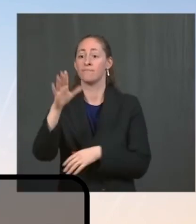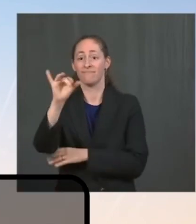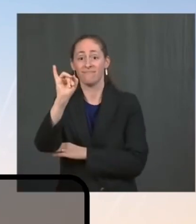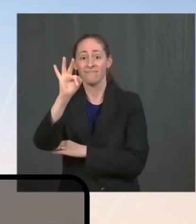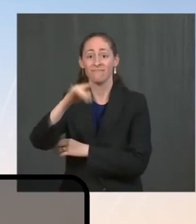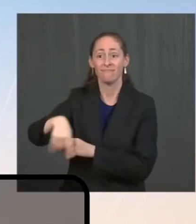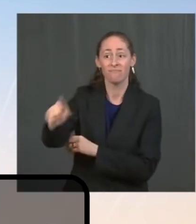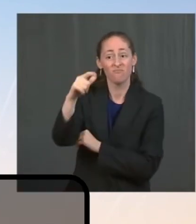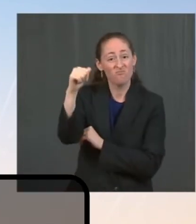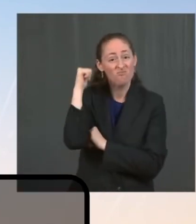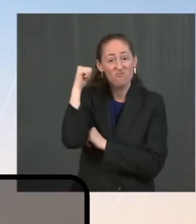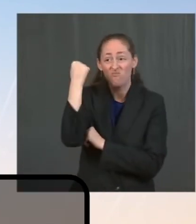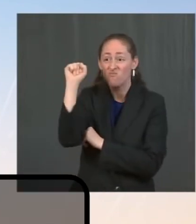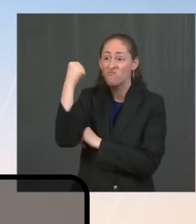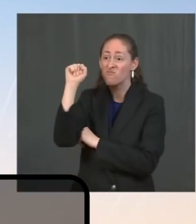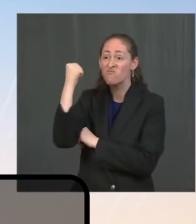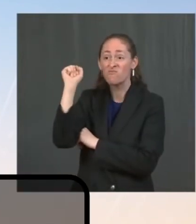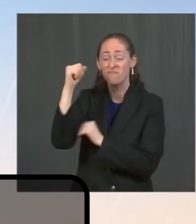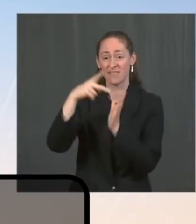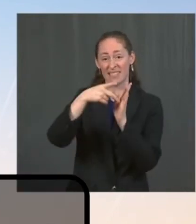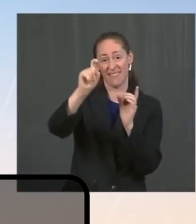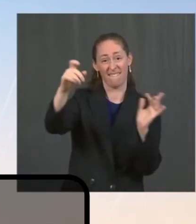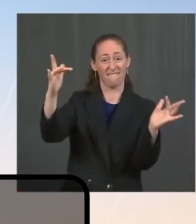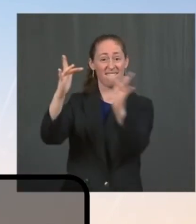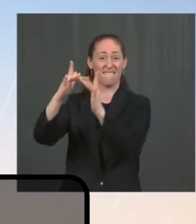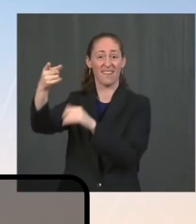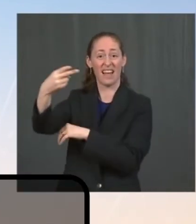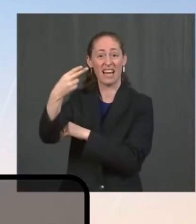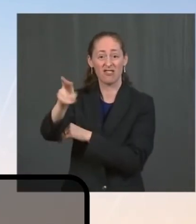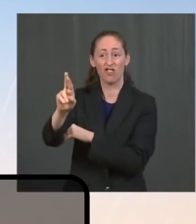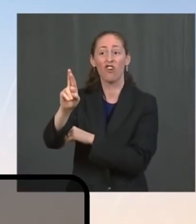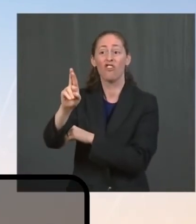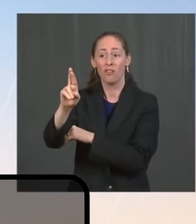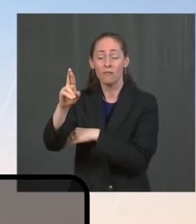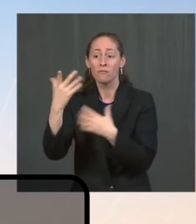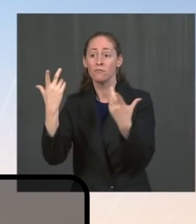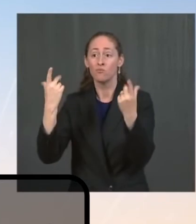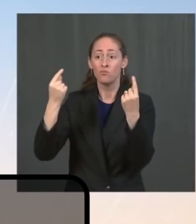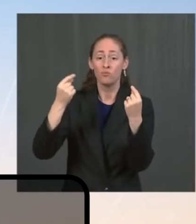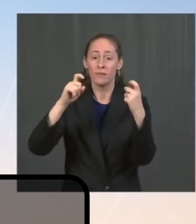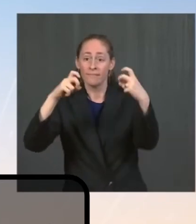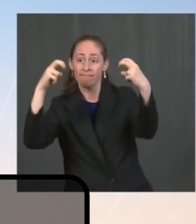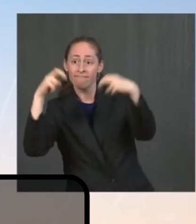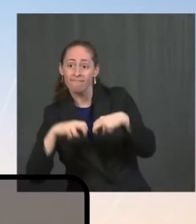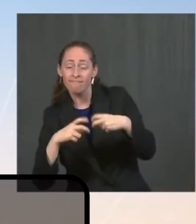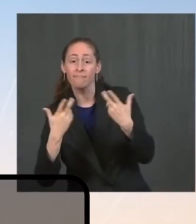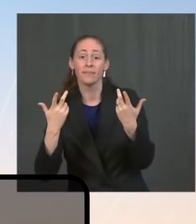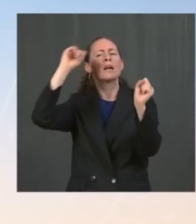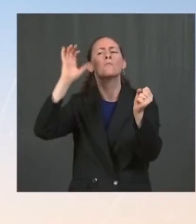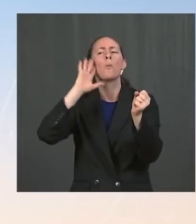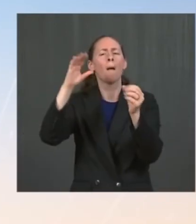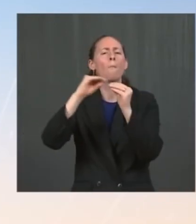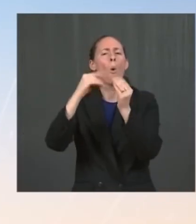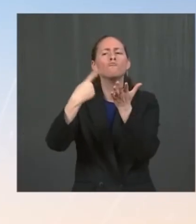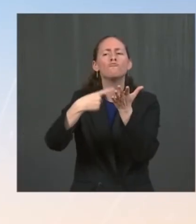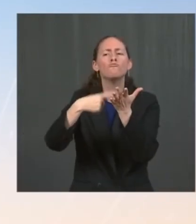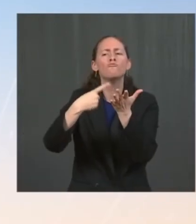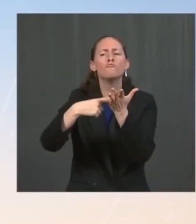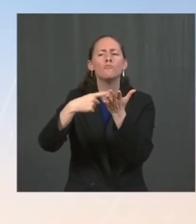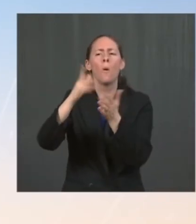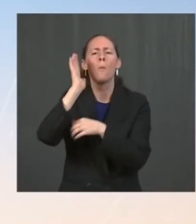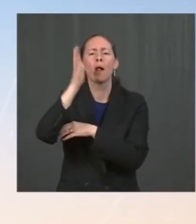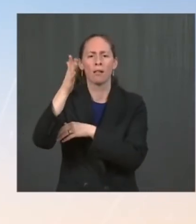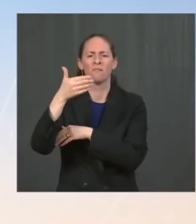process, which includes counseling and face disciplinary action, face progressive disciplinary action. To clear up one thing that